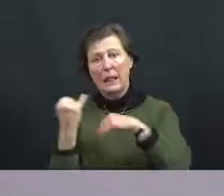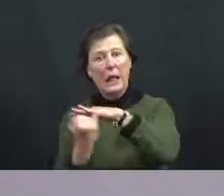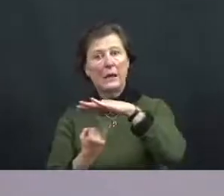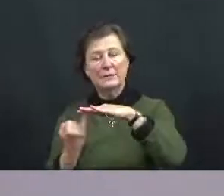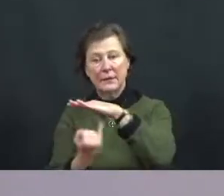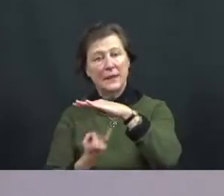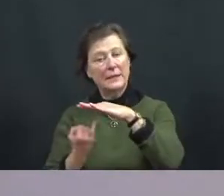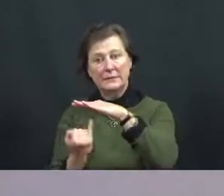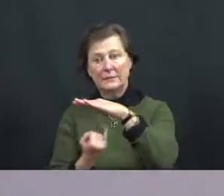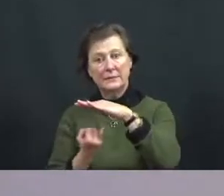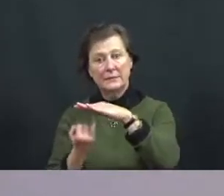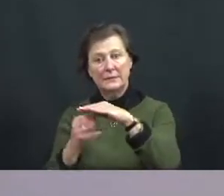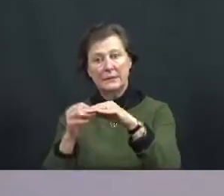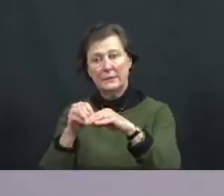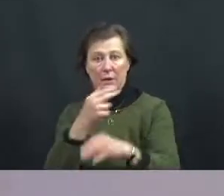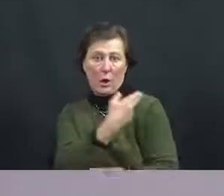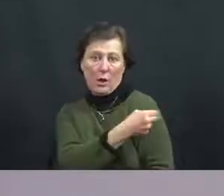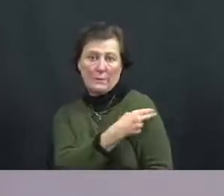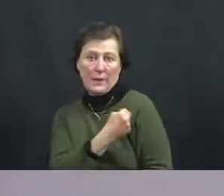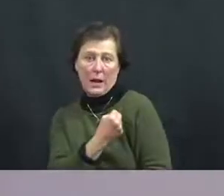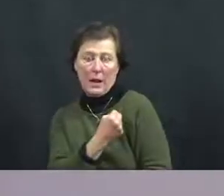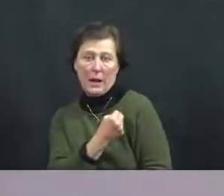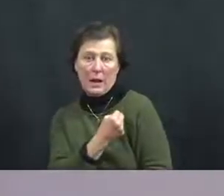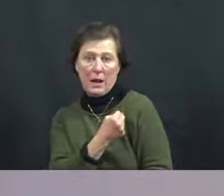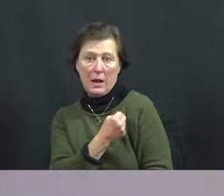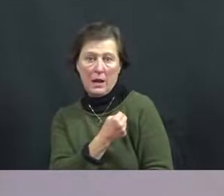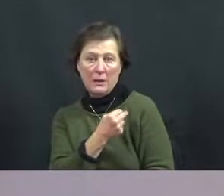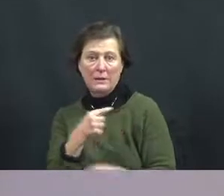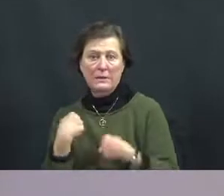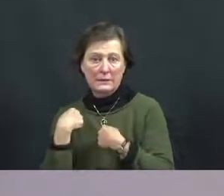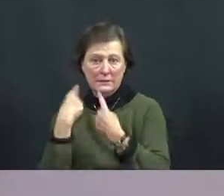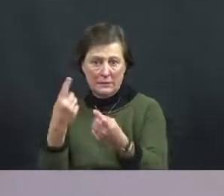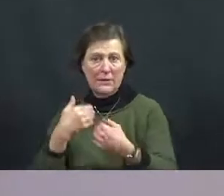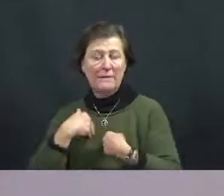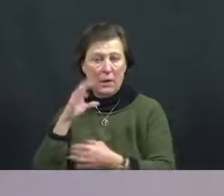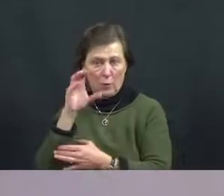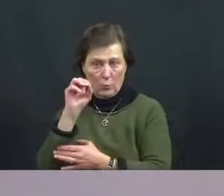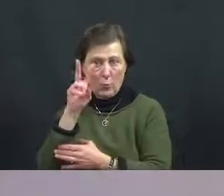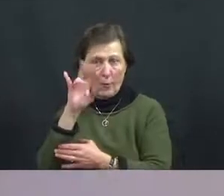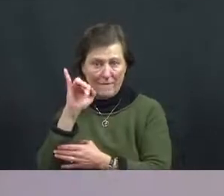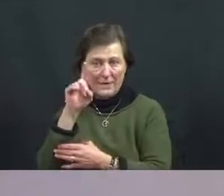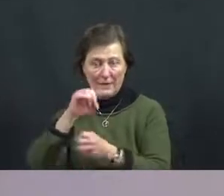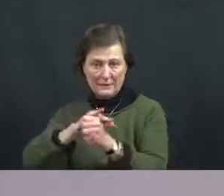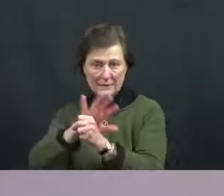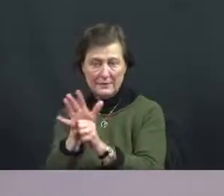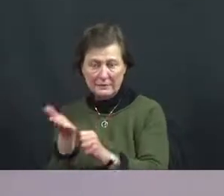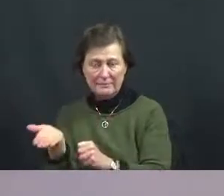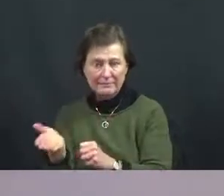isolated in hospital since developing COVID.